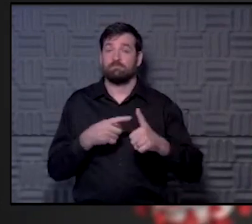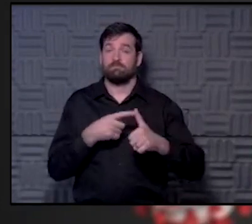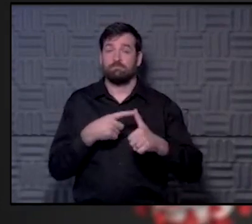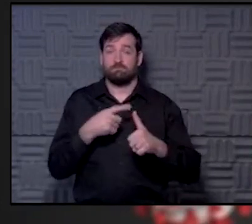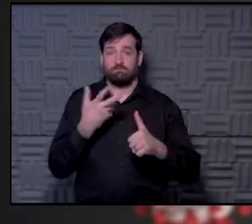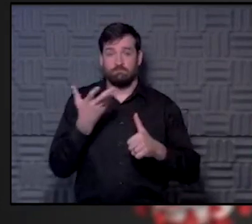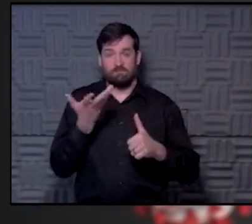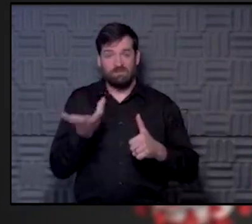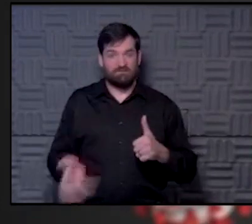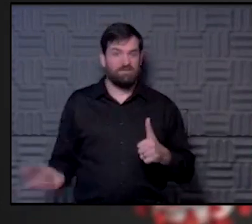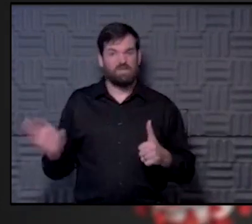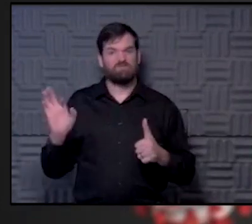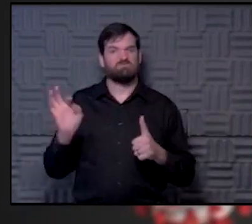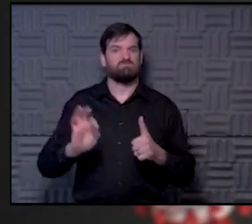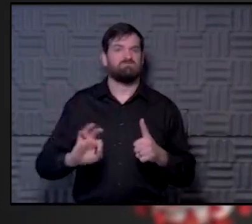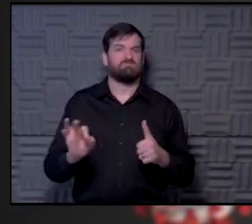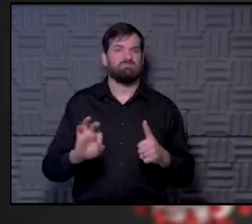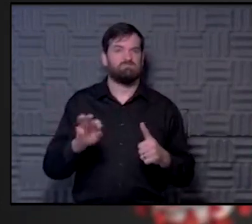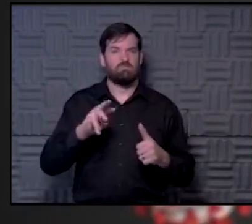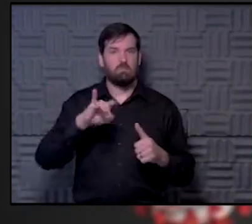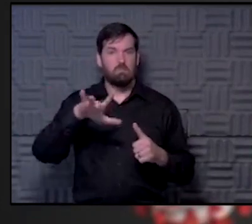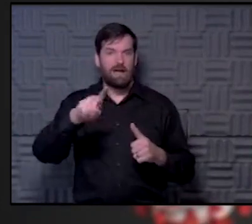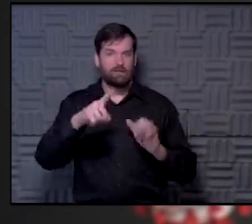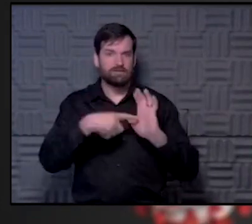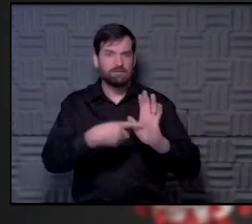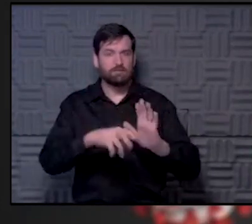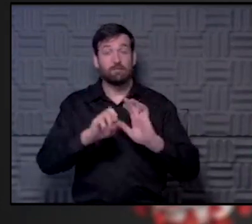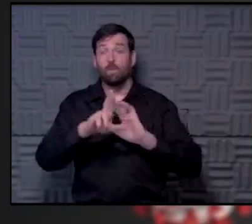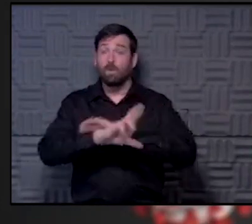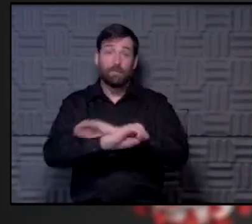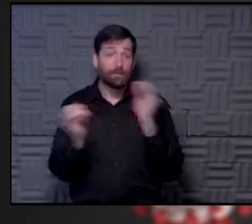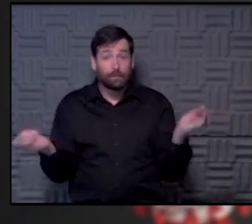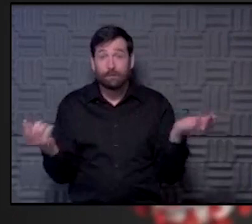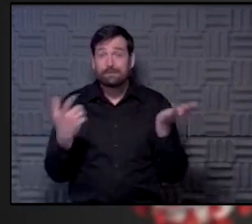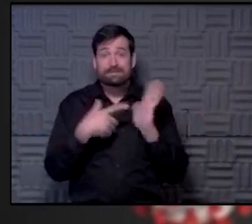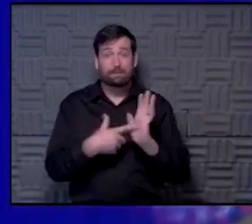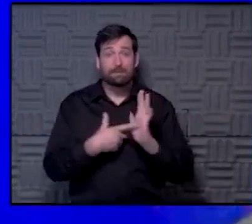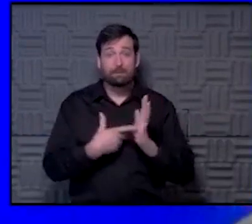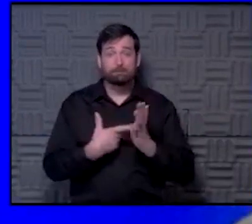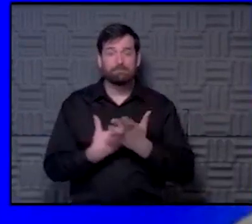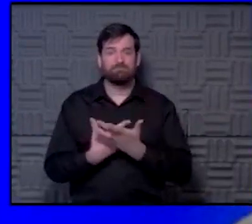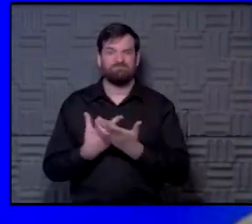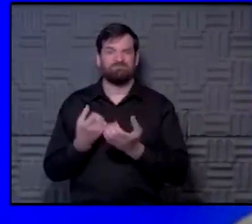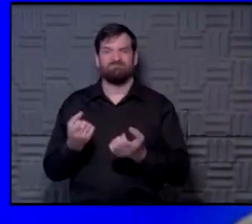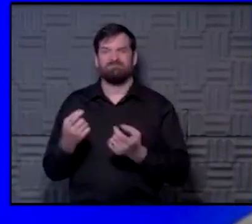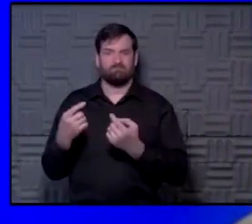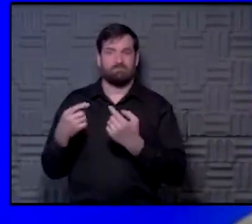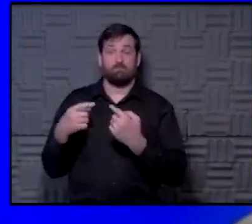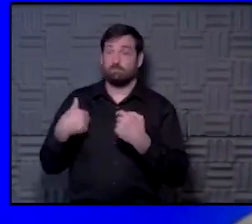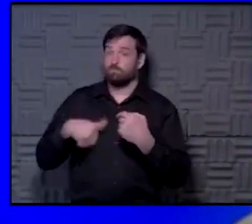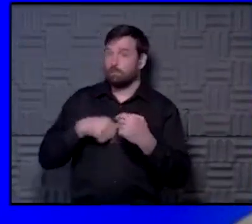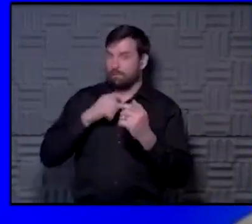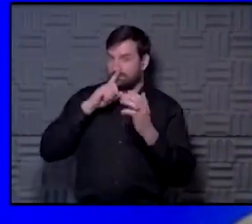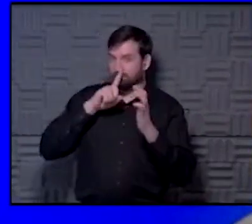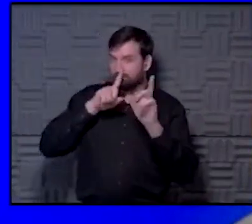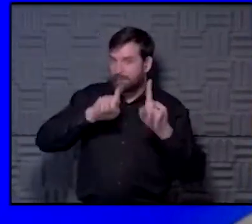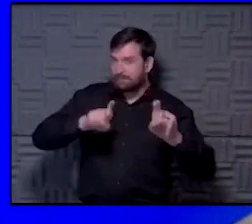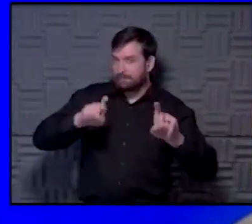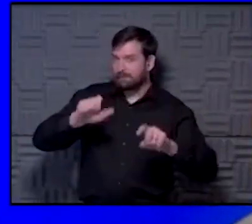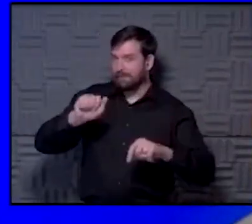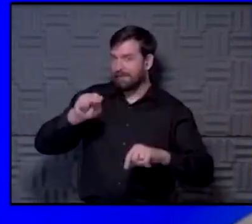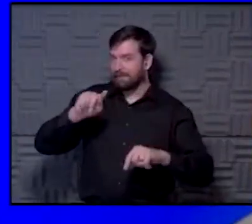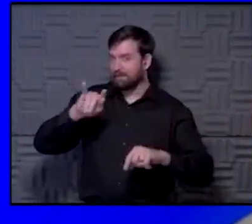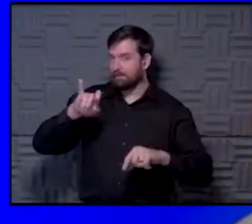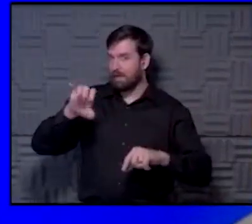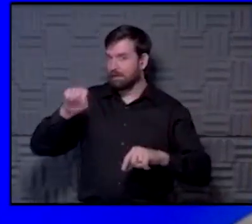you had mild symptoms or no symptoms at all, based on antibody testing, because that's what they're looking at, your